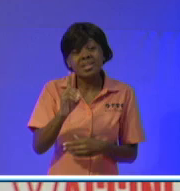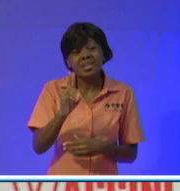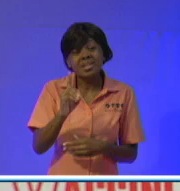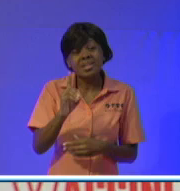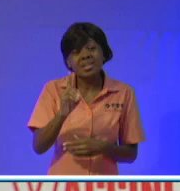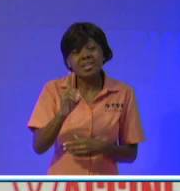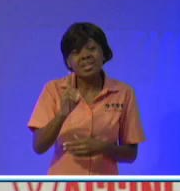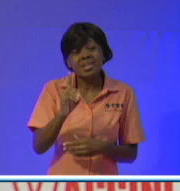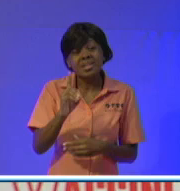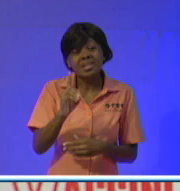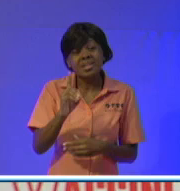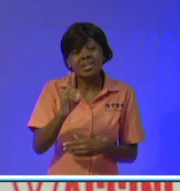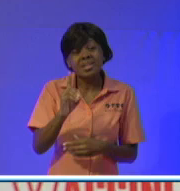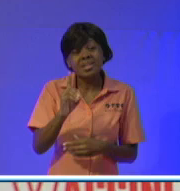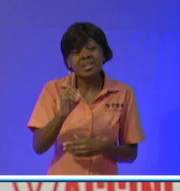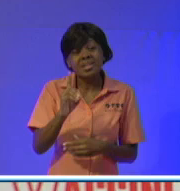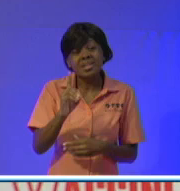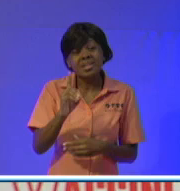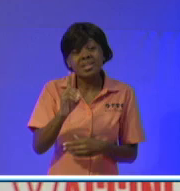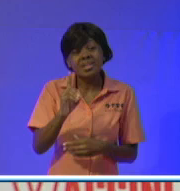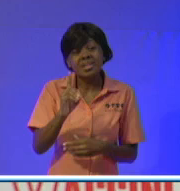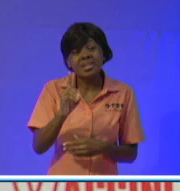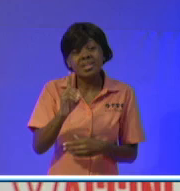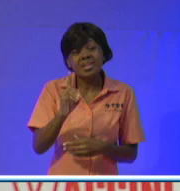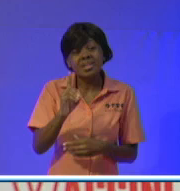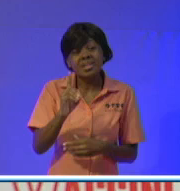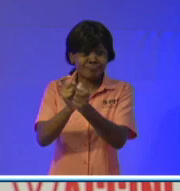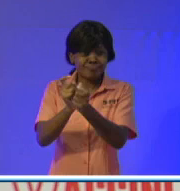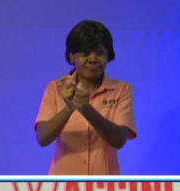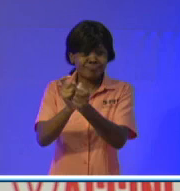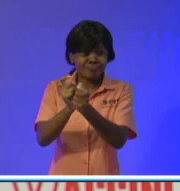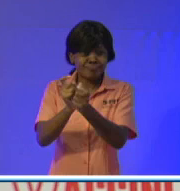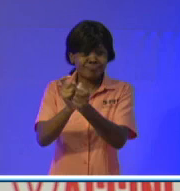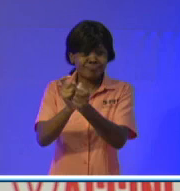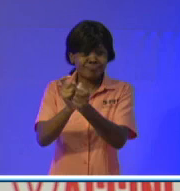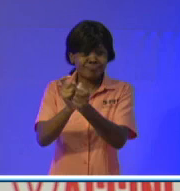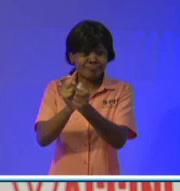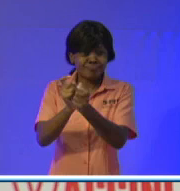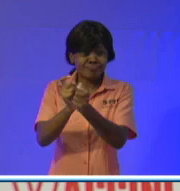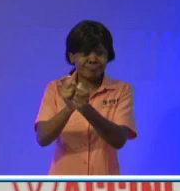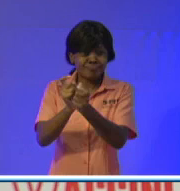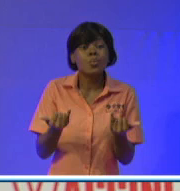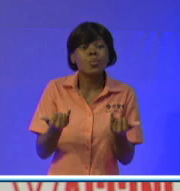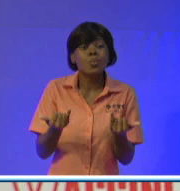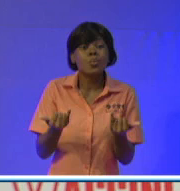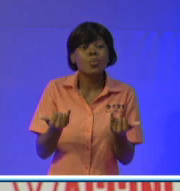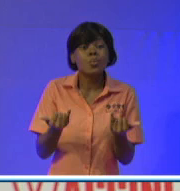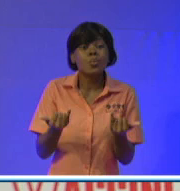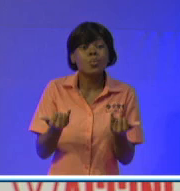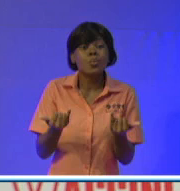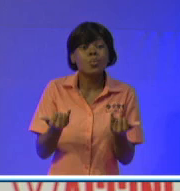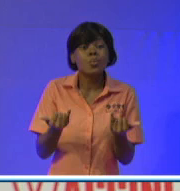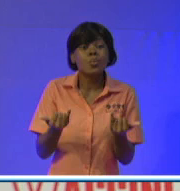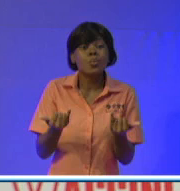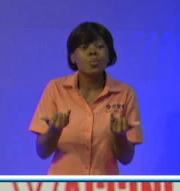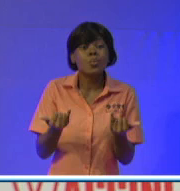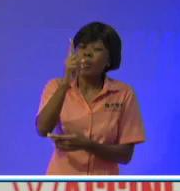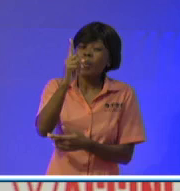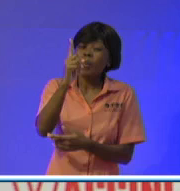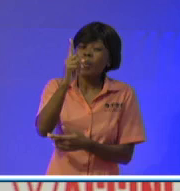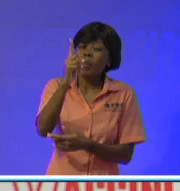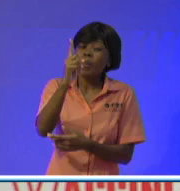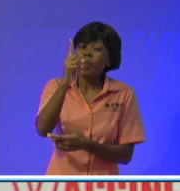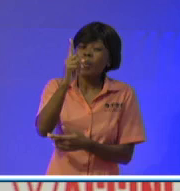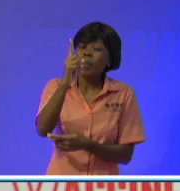then with Omicron, which seems to be more transmissible, is expanding our step-down capability.